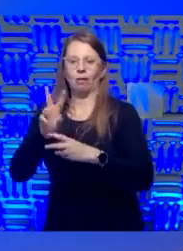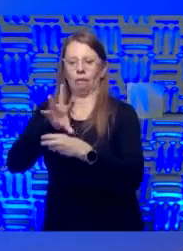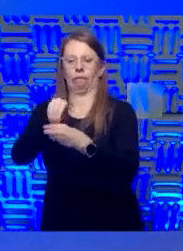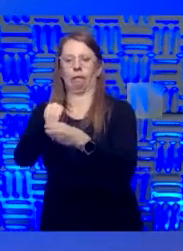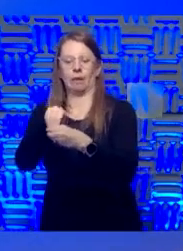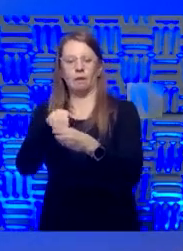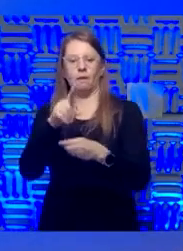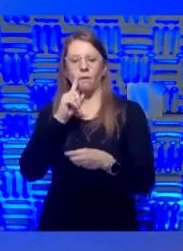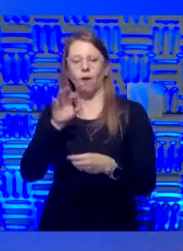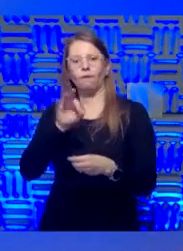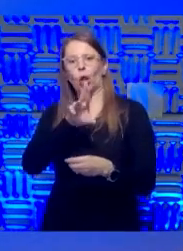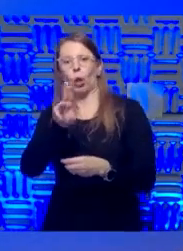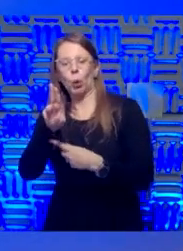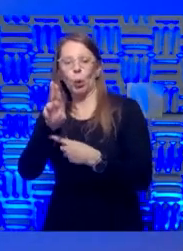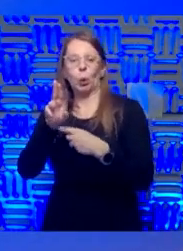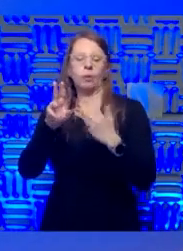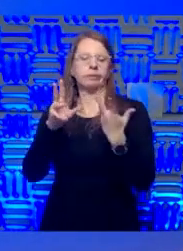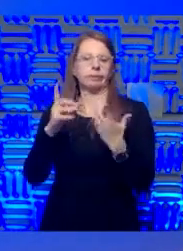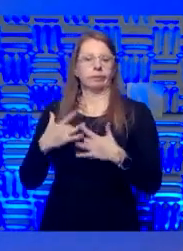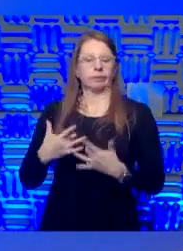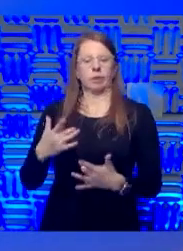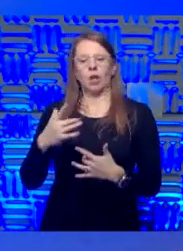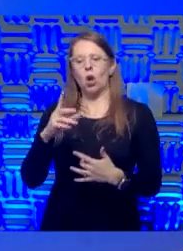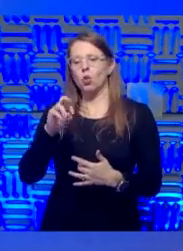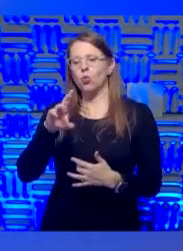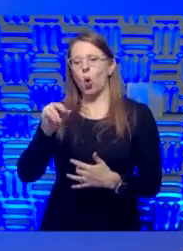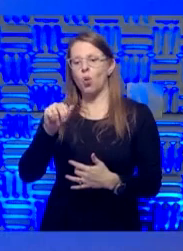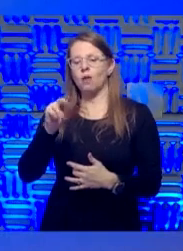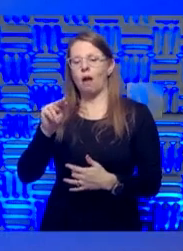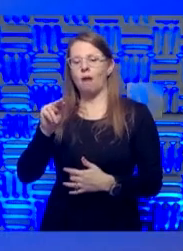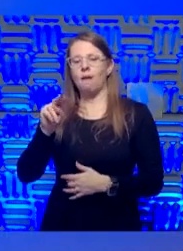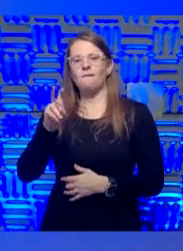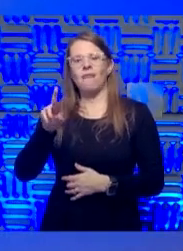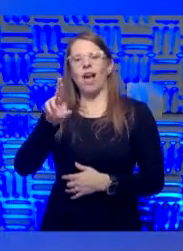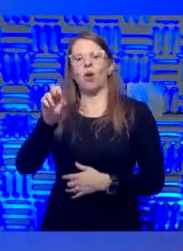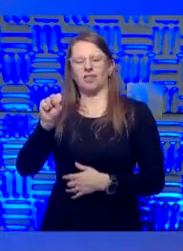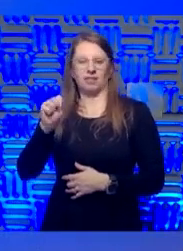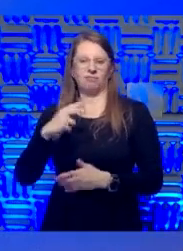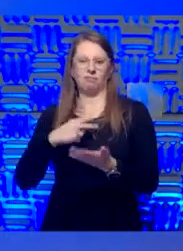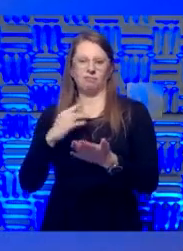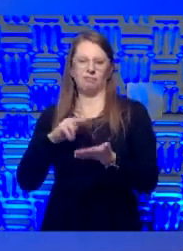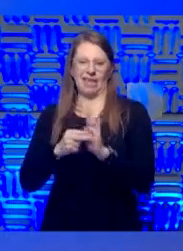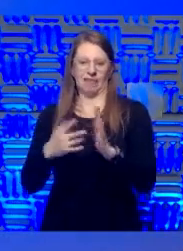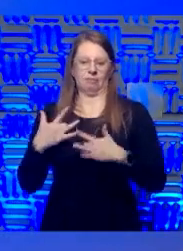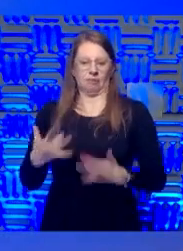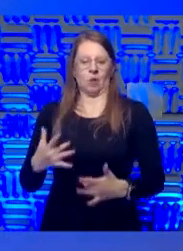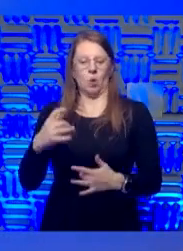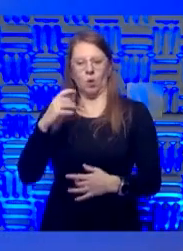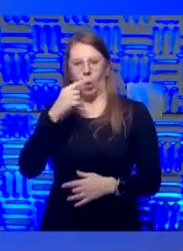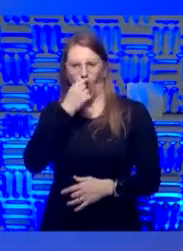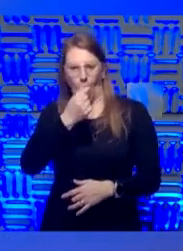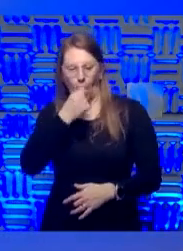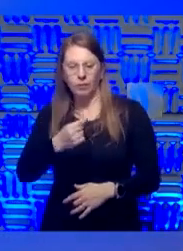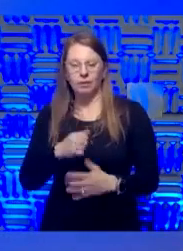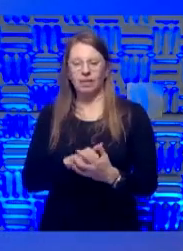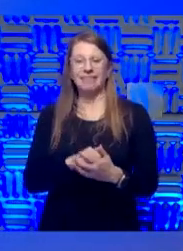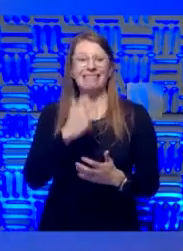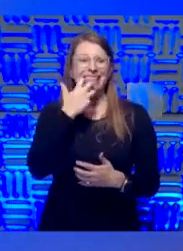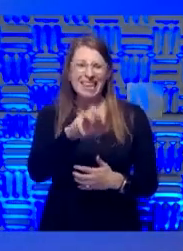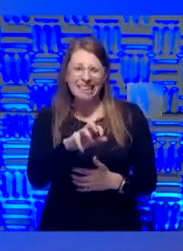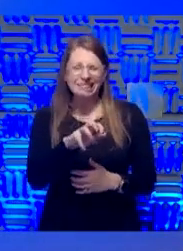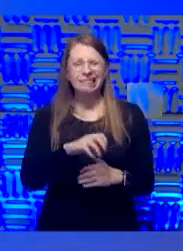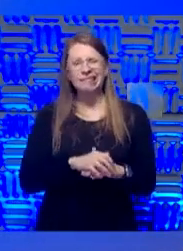influenza and the common coronavirus that causes the common cold. I wouldn't say the heat necessarily itself. Even when we